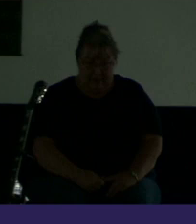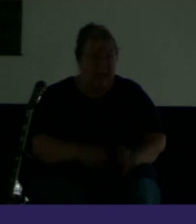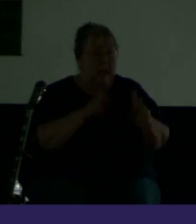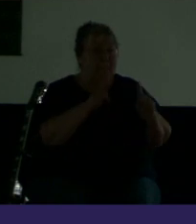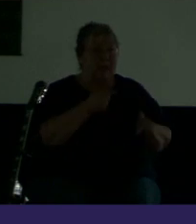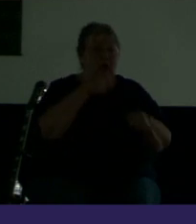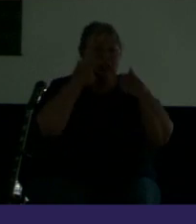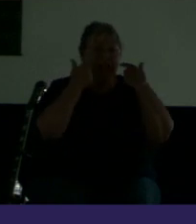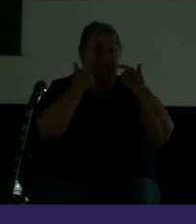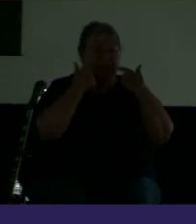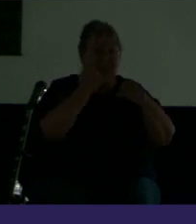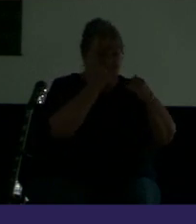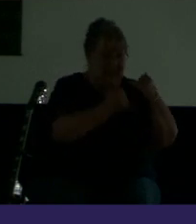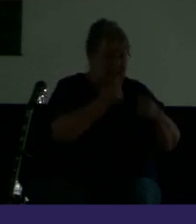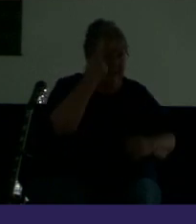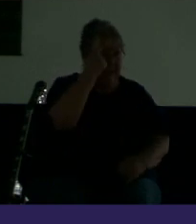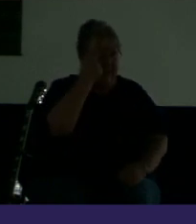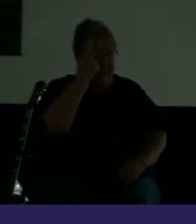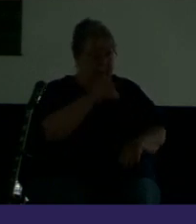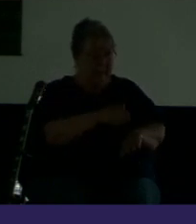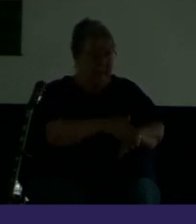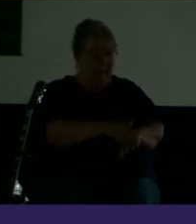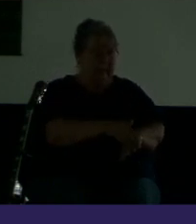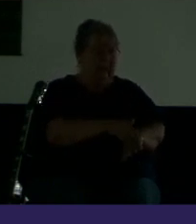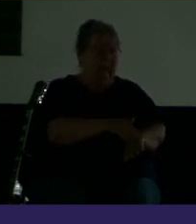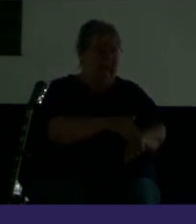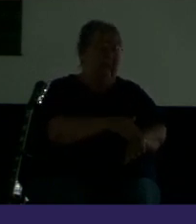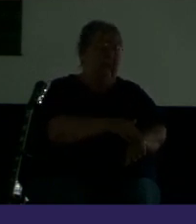He who laughs last thinks slowest.